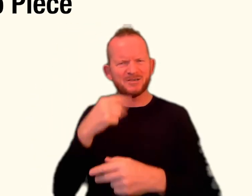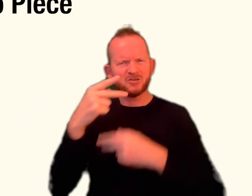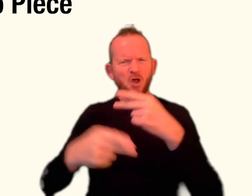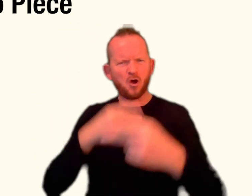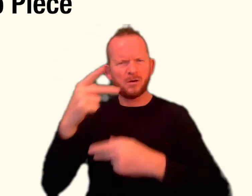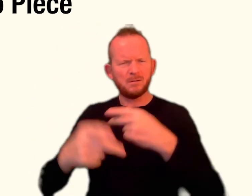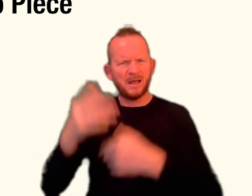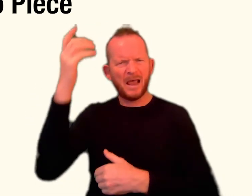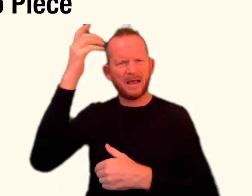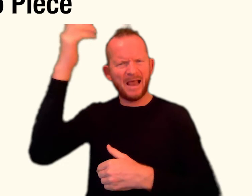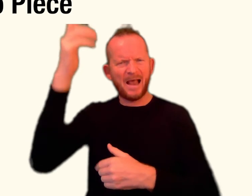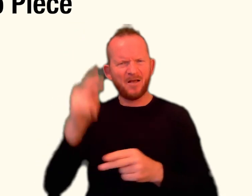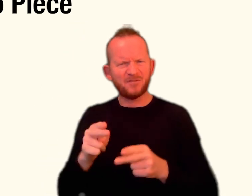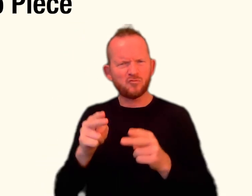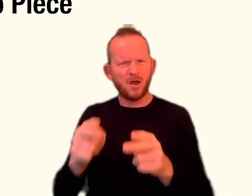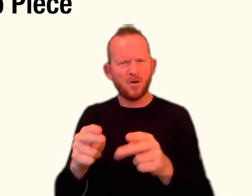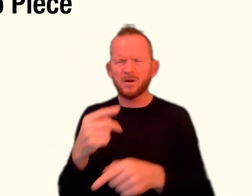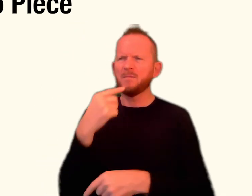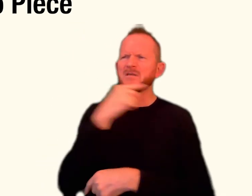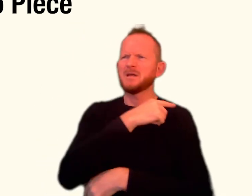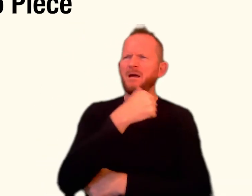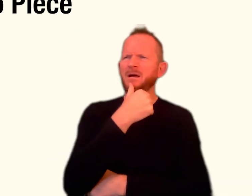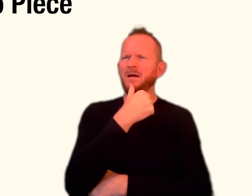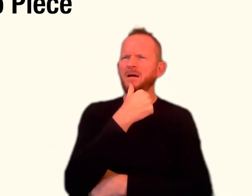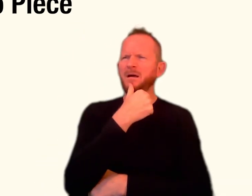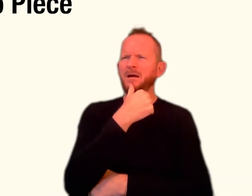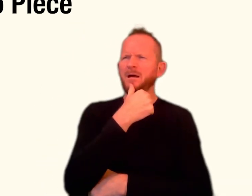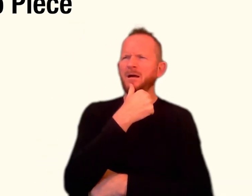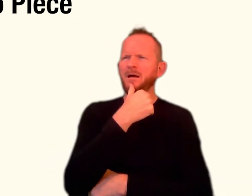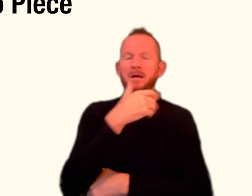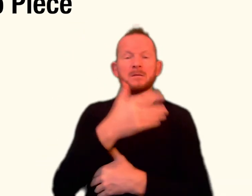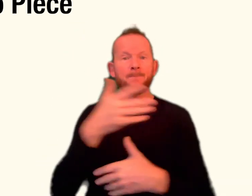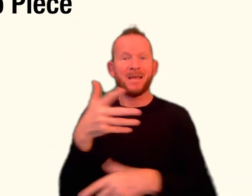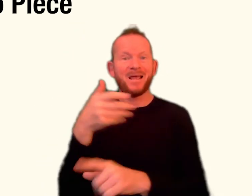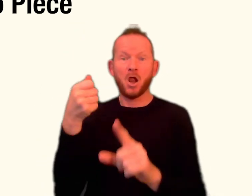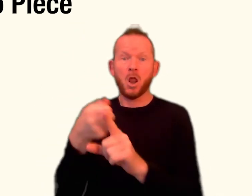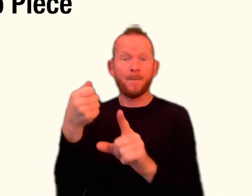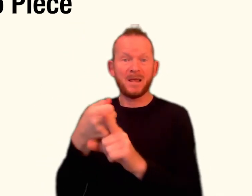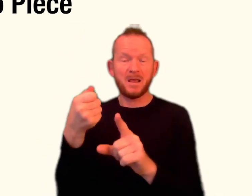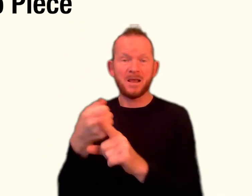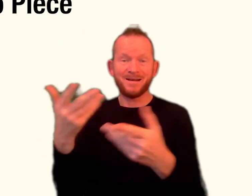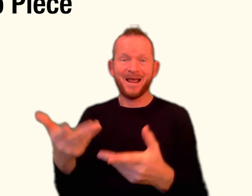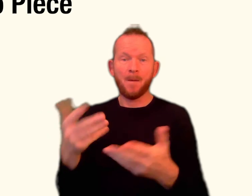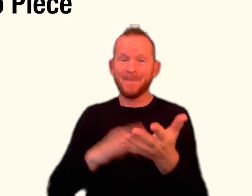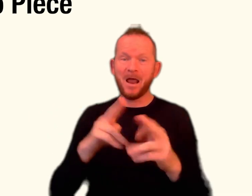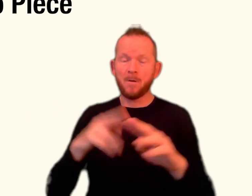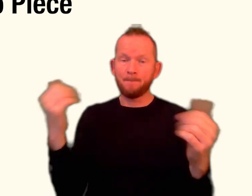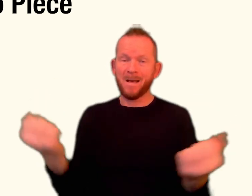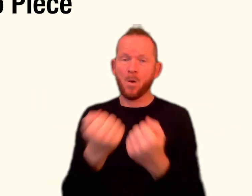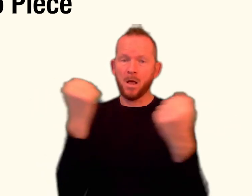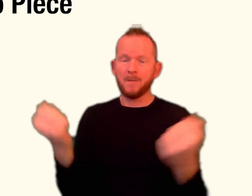know. And it was bizarre. There's a big lobby of parents' power that